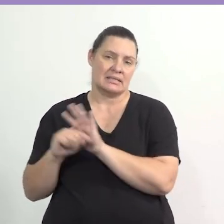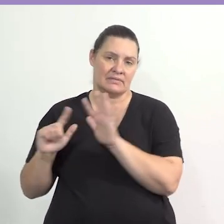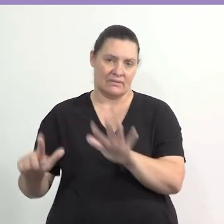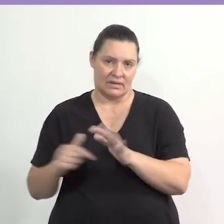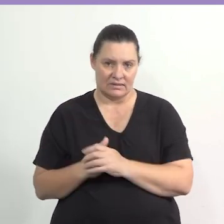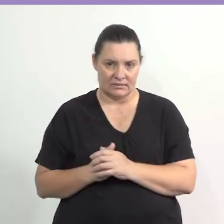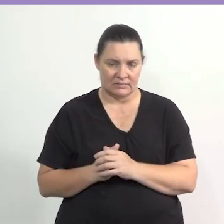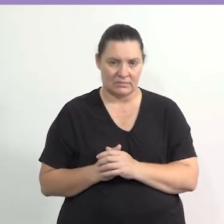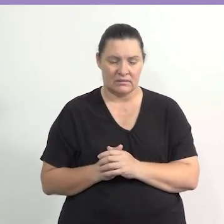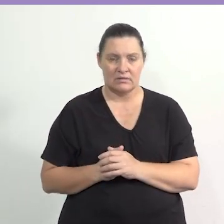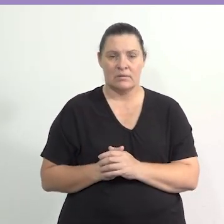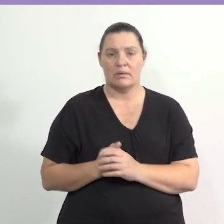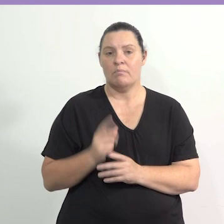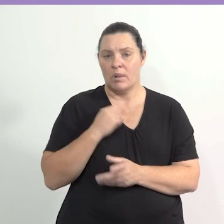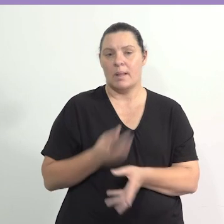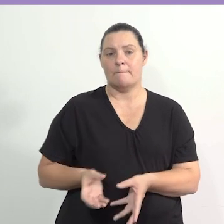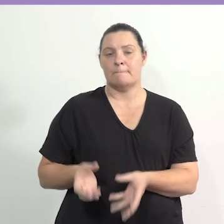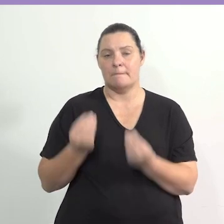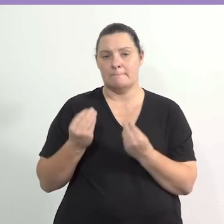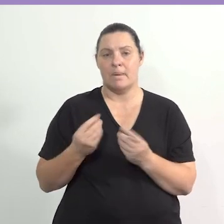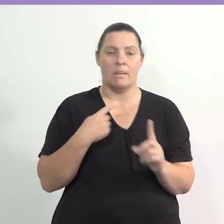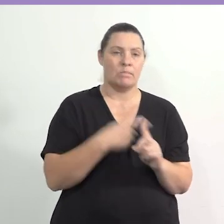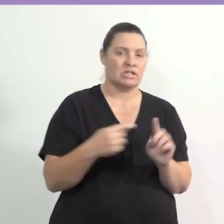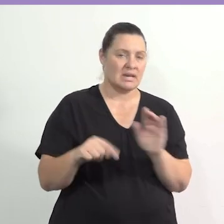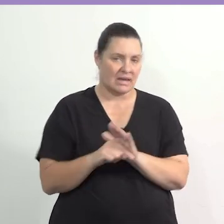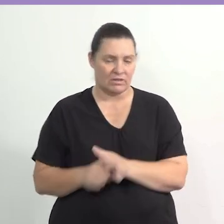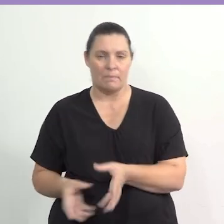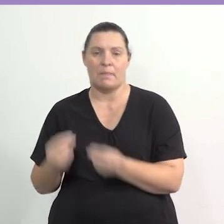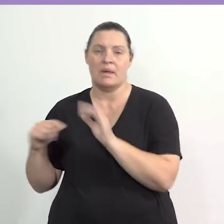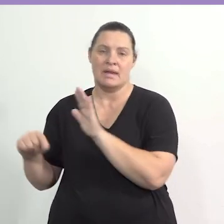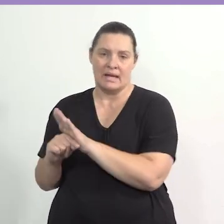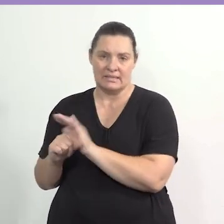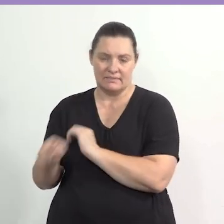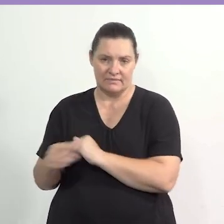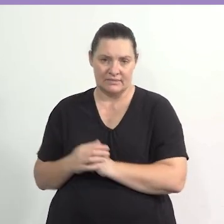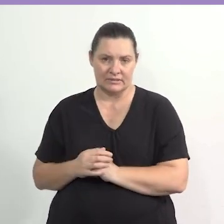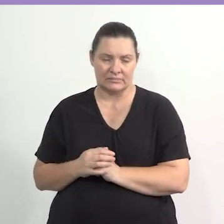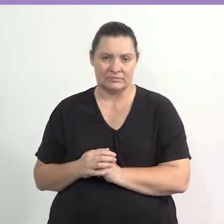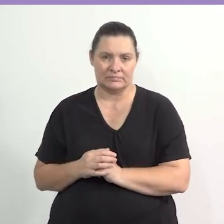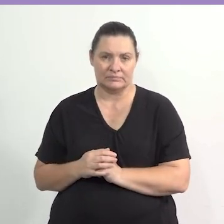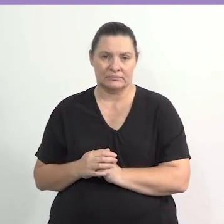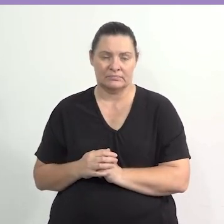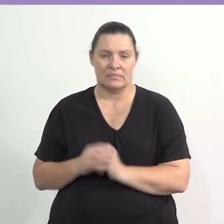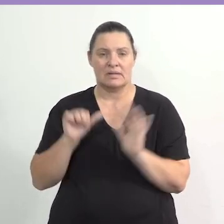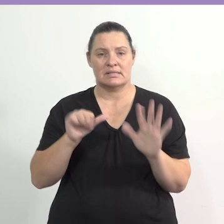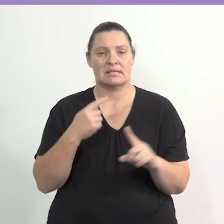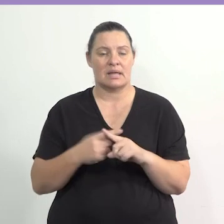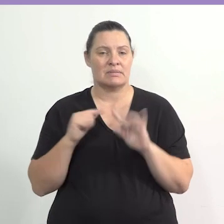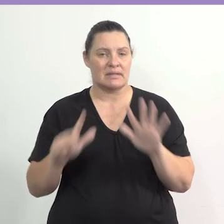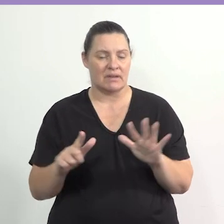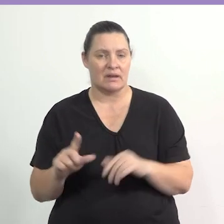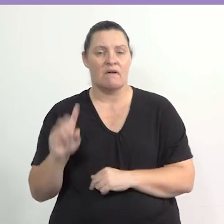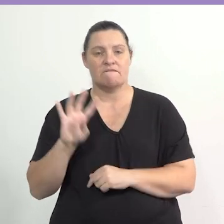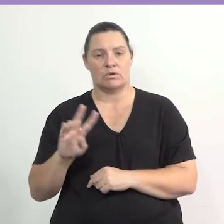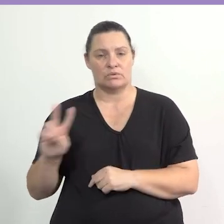negative 7, which is going to give us a positive number and a negative number. It's going to give us a negative result. And 6 times